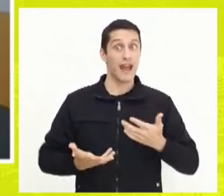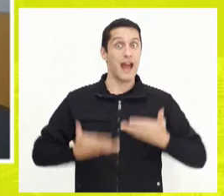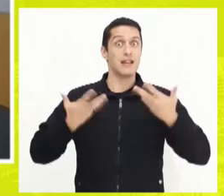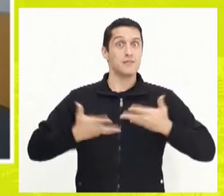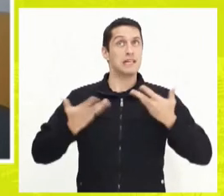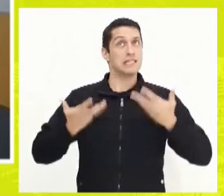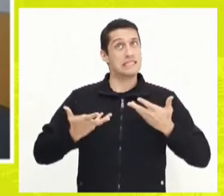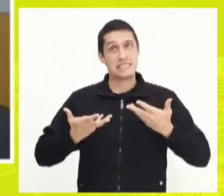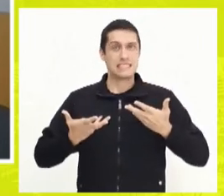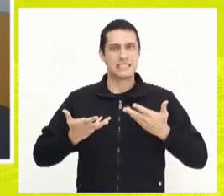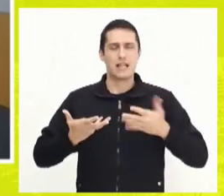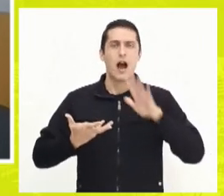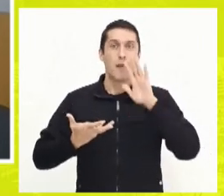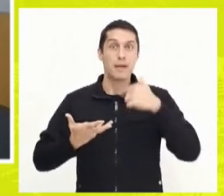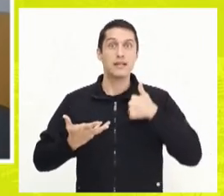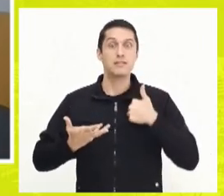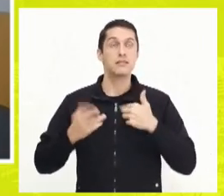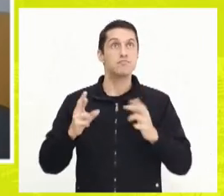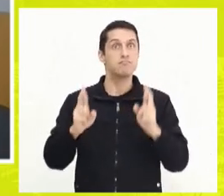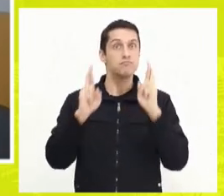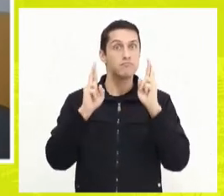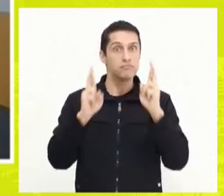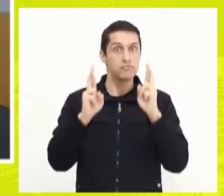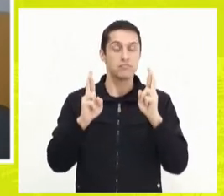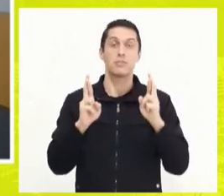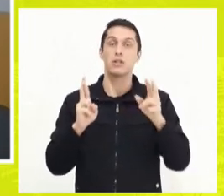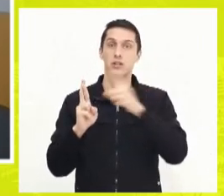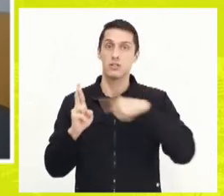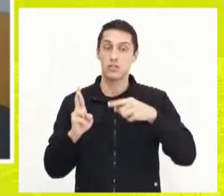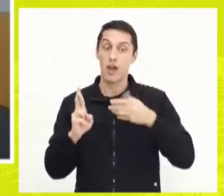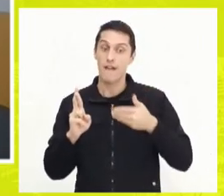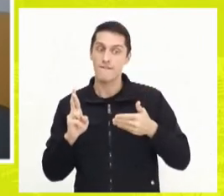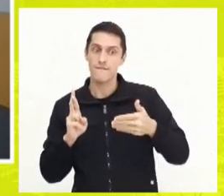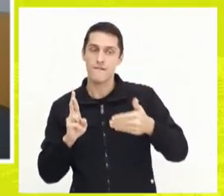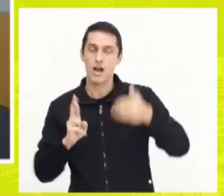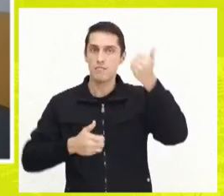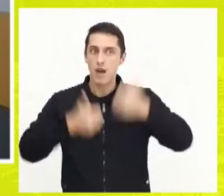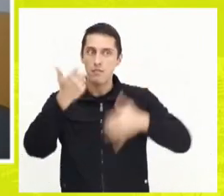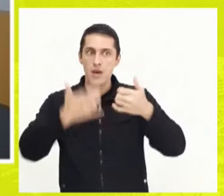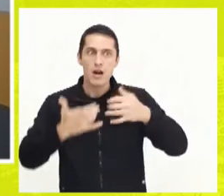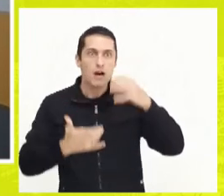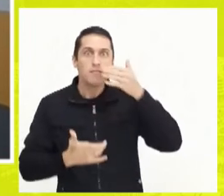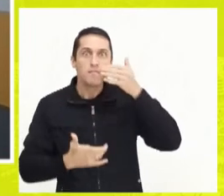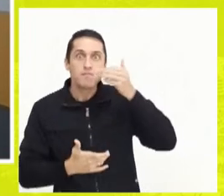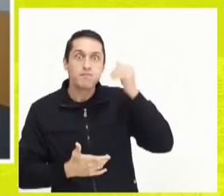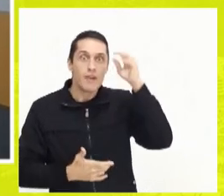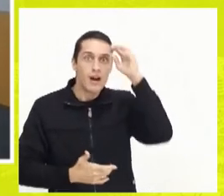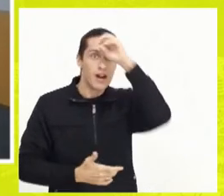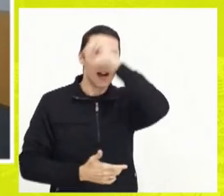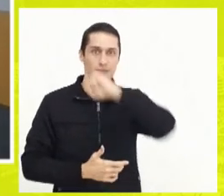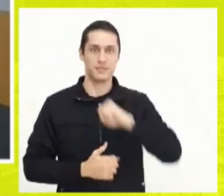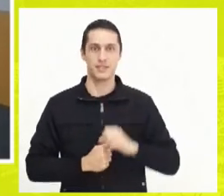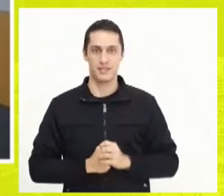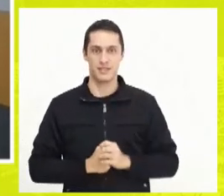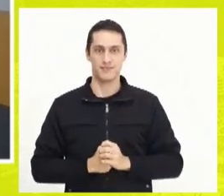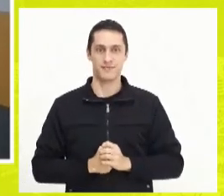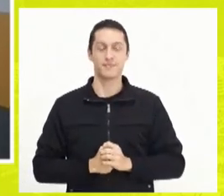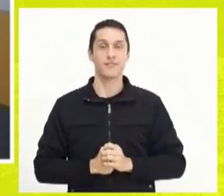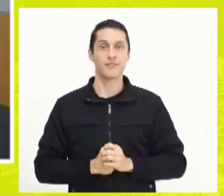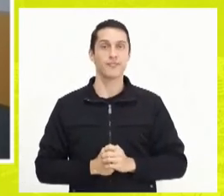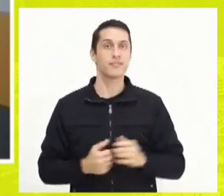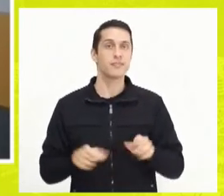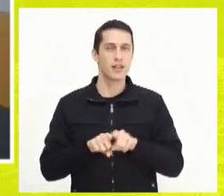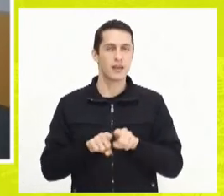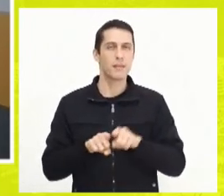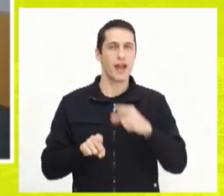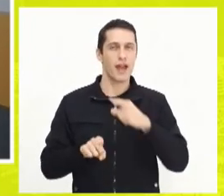not excited because it's not a positive subject but i'm hopeful regarding what's going to be said here in this panel and i'm